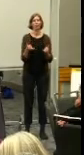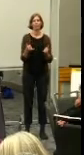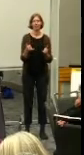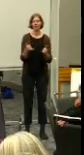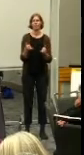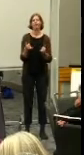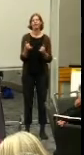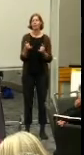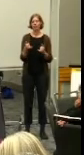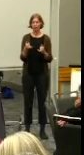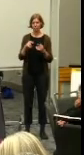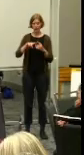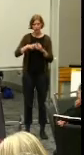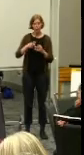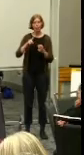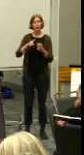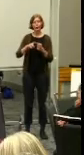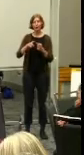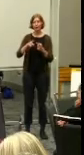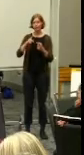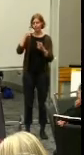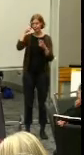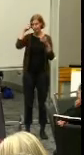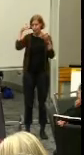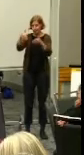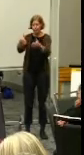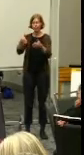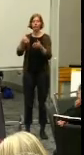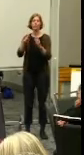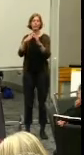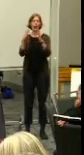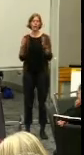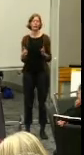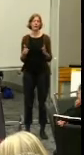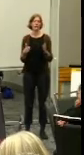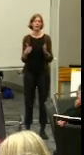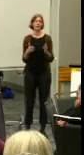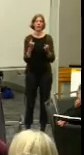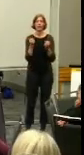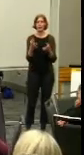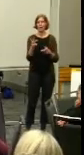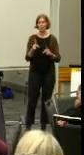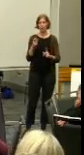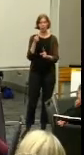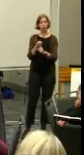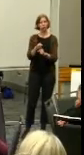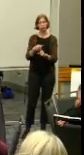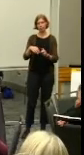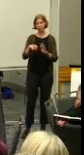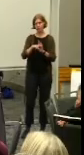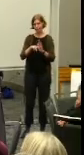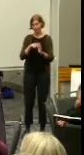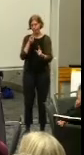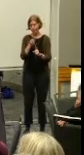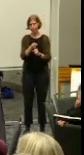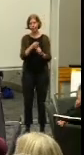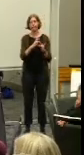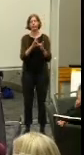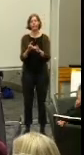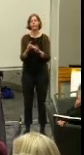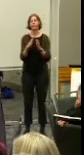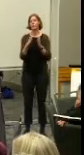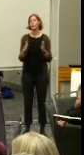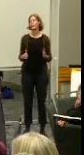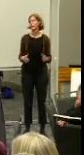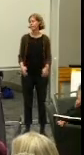who are really most affected by the lack of housing. And so that really took us to working with Access Architecture and trying to work out how we can do